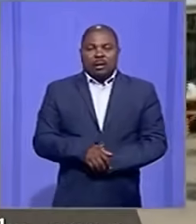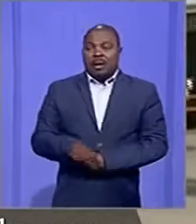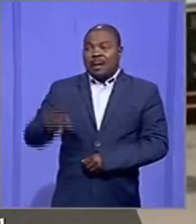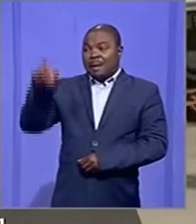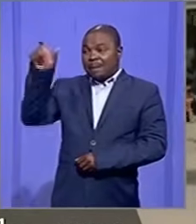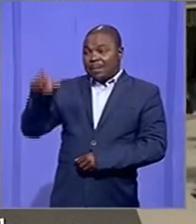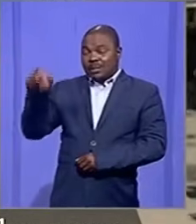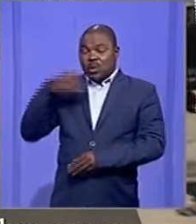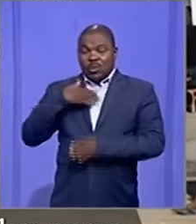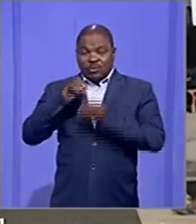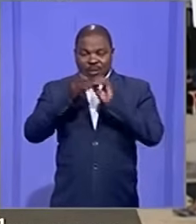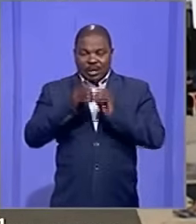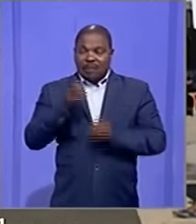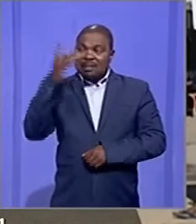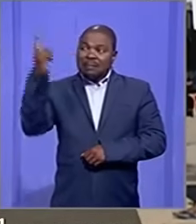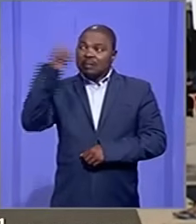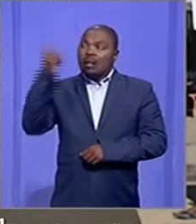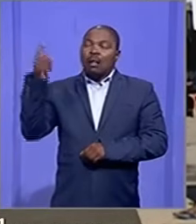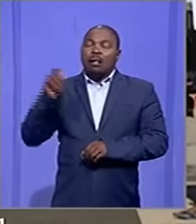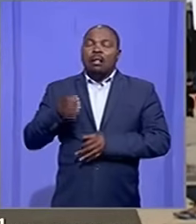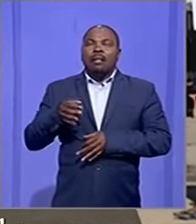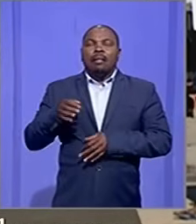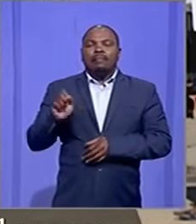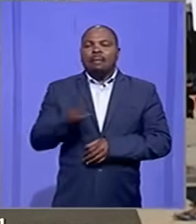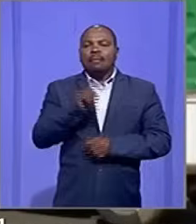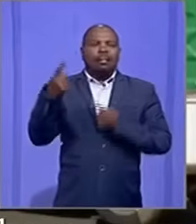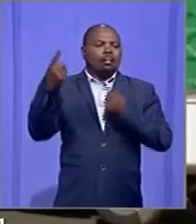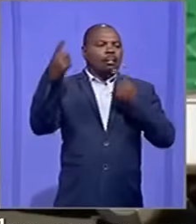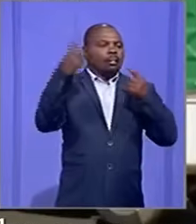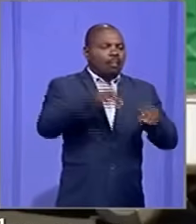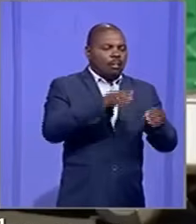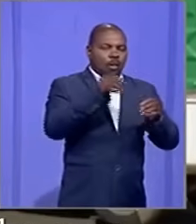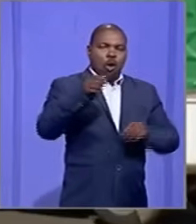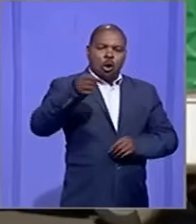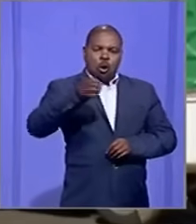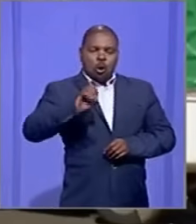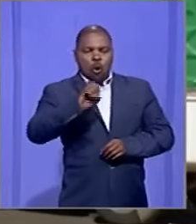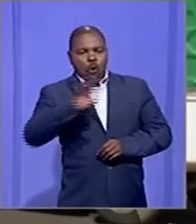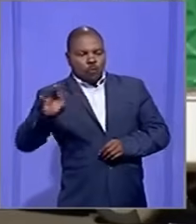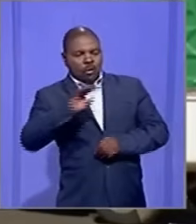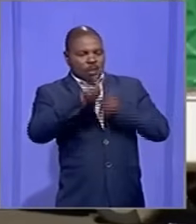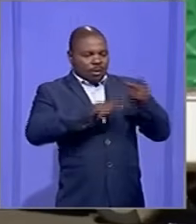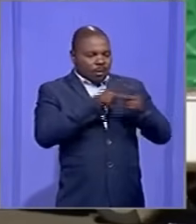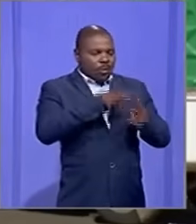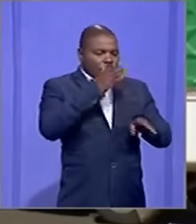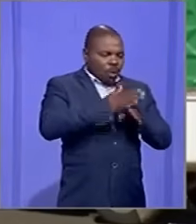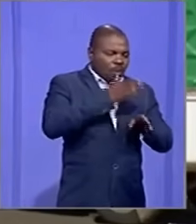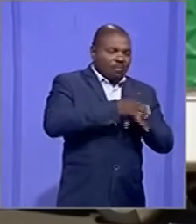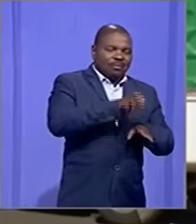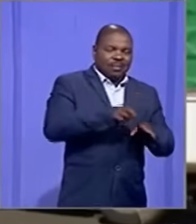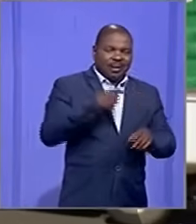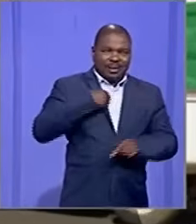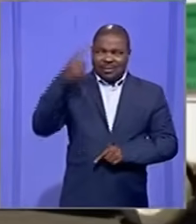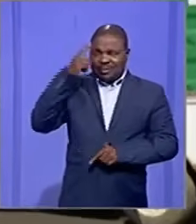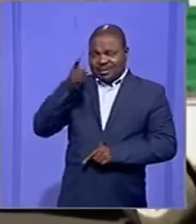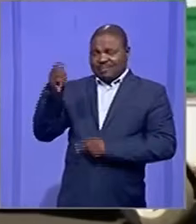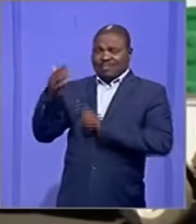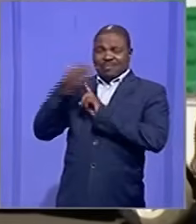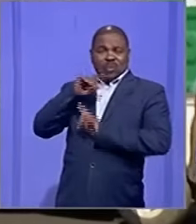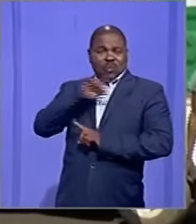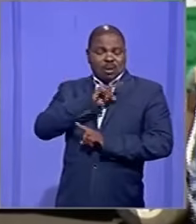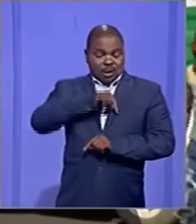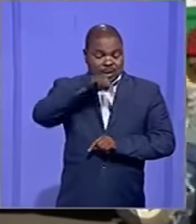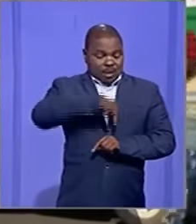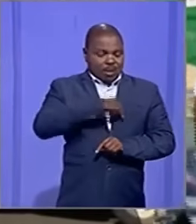takes him 5 days to come and switch off so that contractors they can fix. But we think they are taking advantage of us because we don't